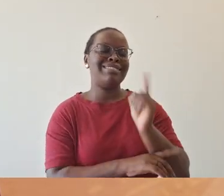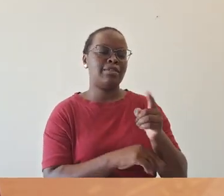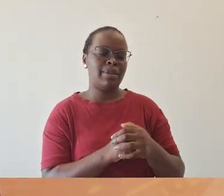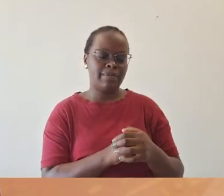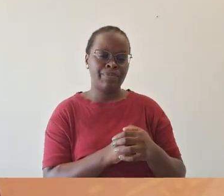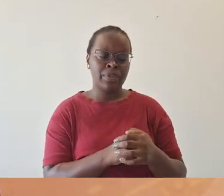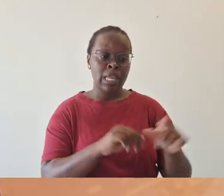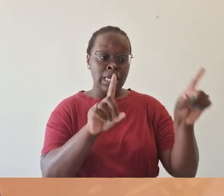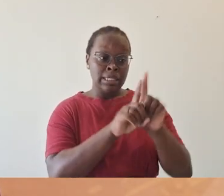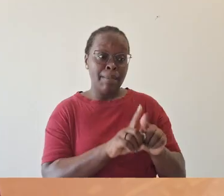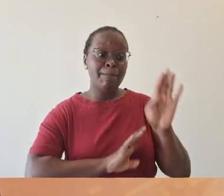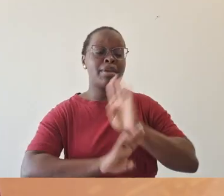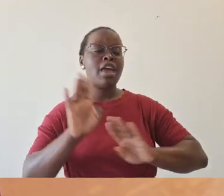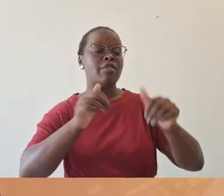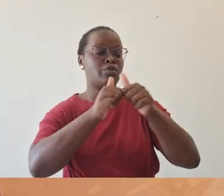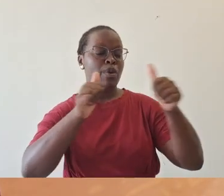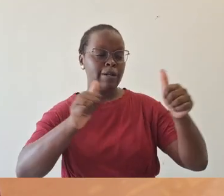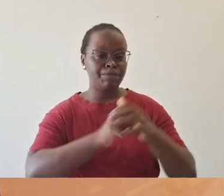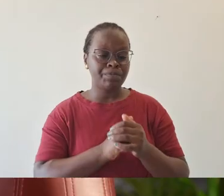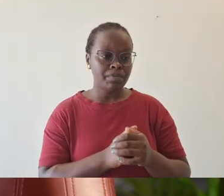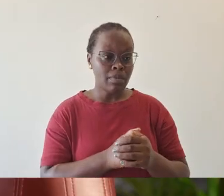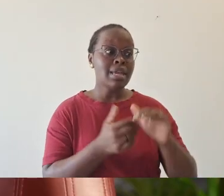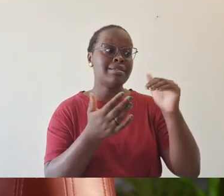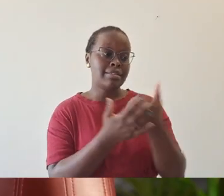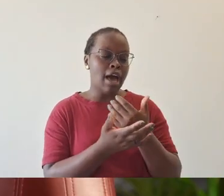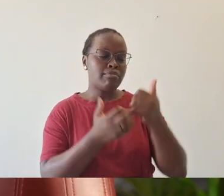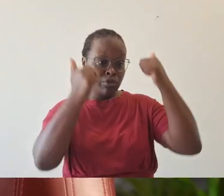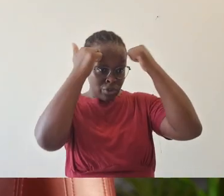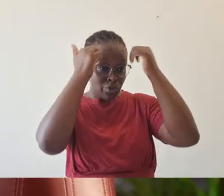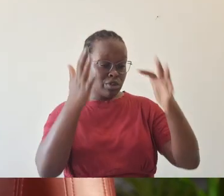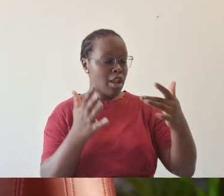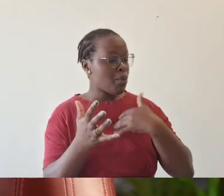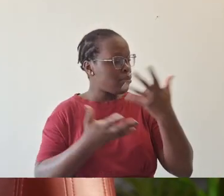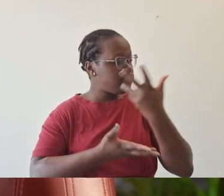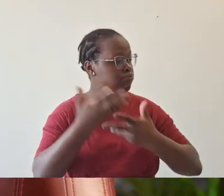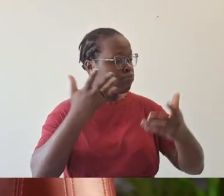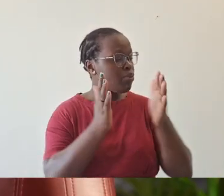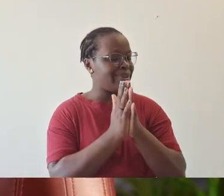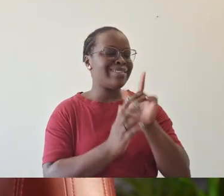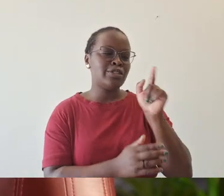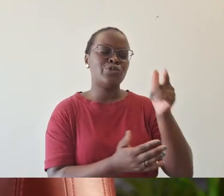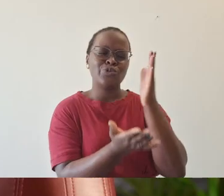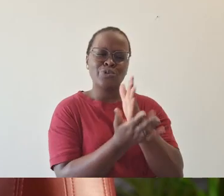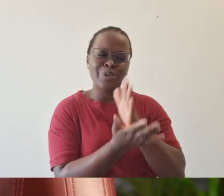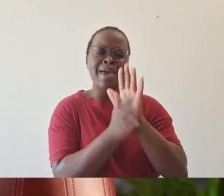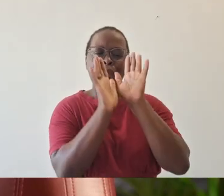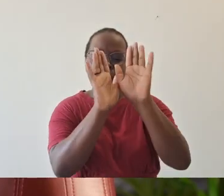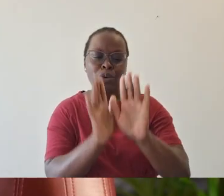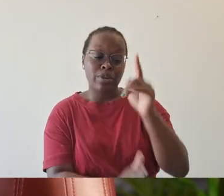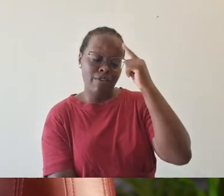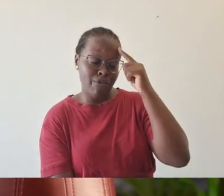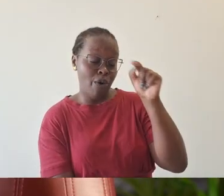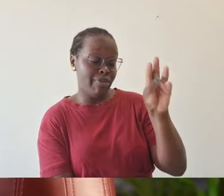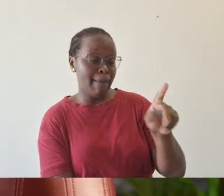children themselves, based on the few that we spoke to, they appreciated the moments that they shared with these parents. And one of